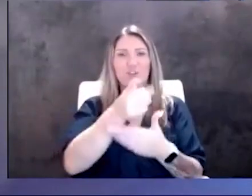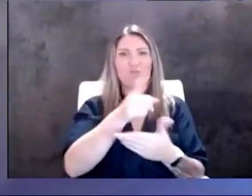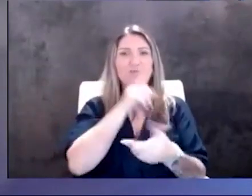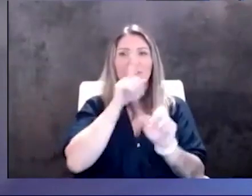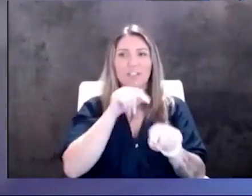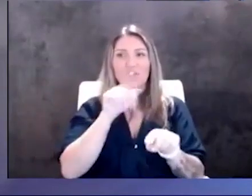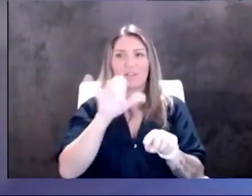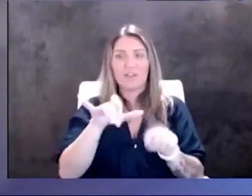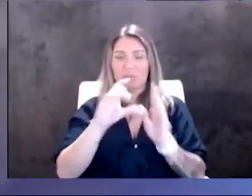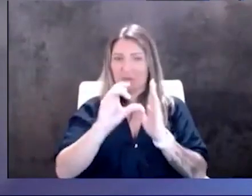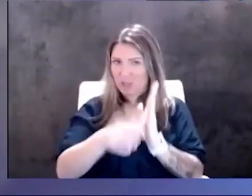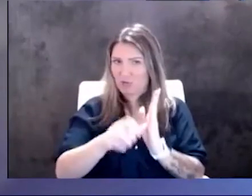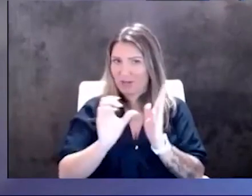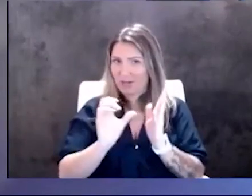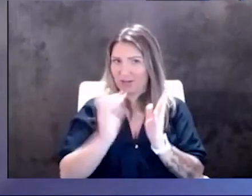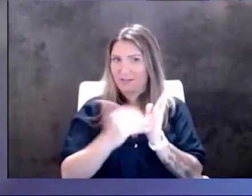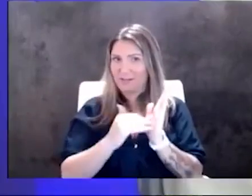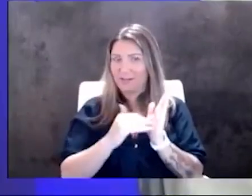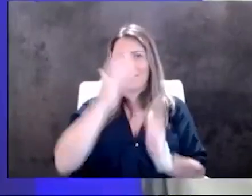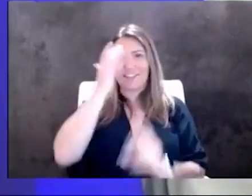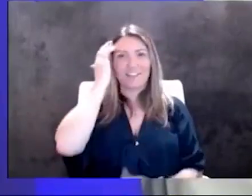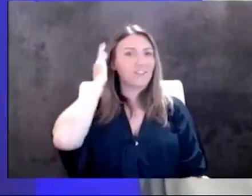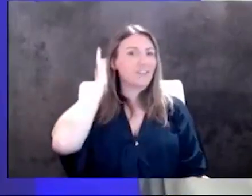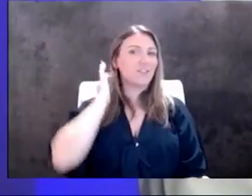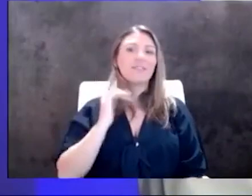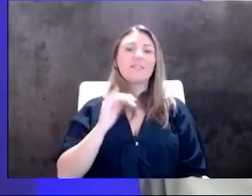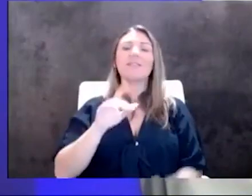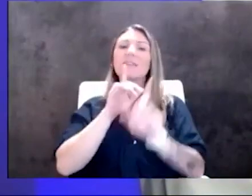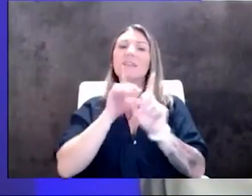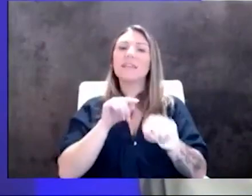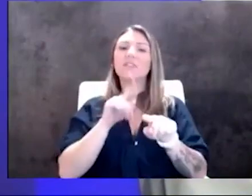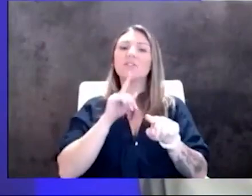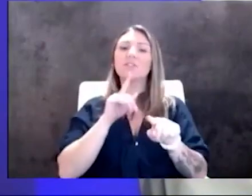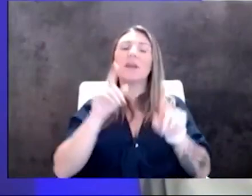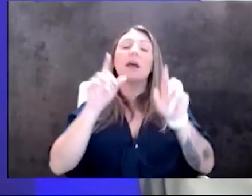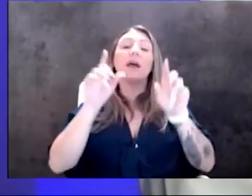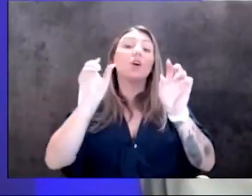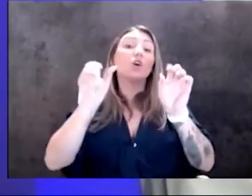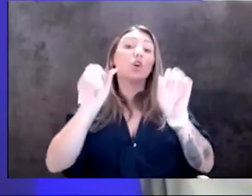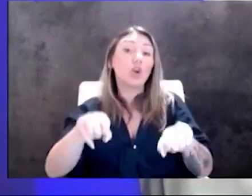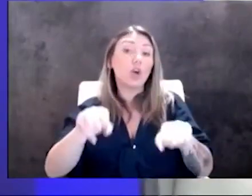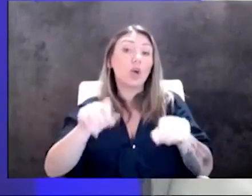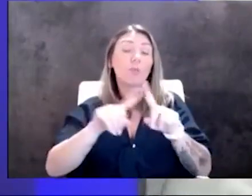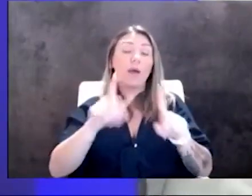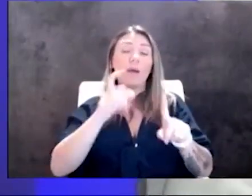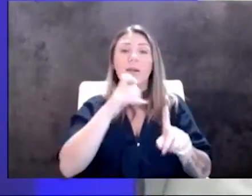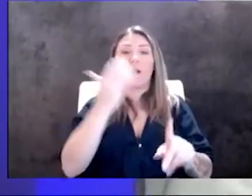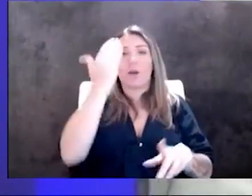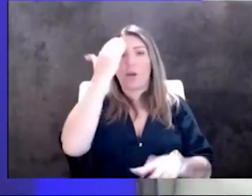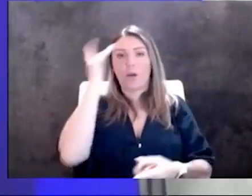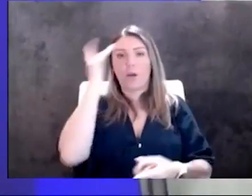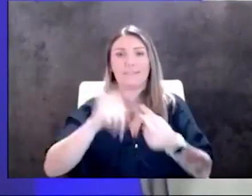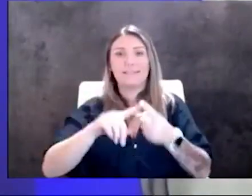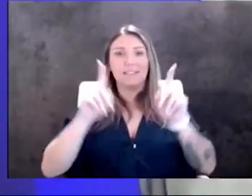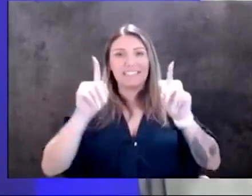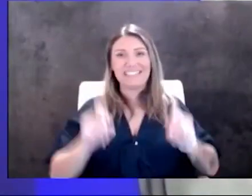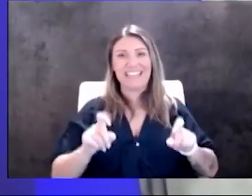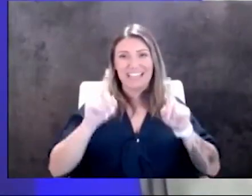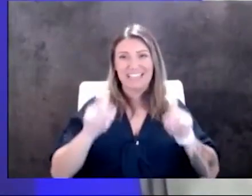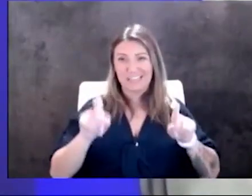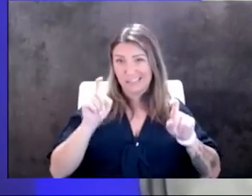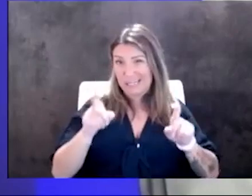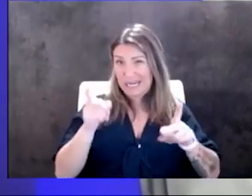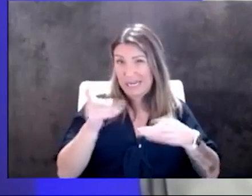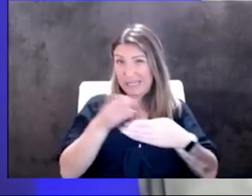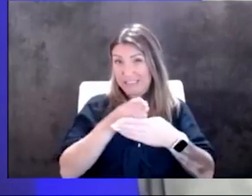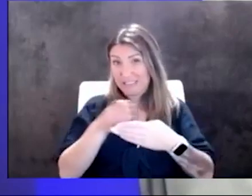reiterate. Good question. Not necessarily. The answer is that it potentially could. We wouldn't know until we kind of tested it. We have to space them. Again, we have many patients with